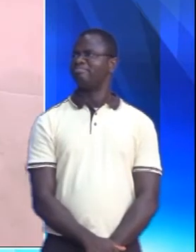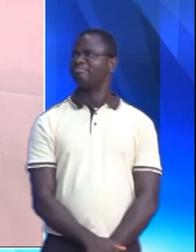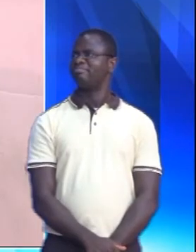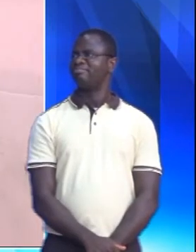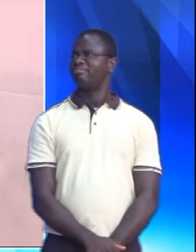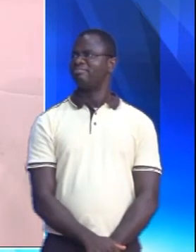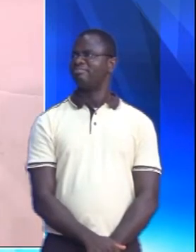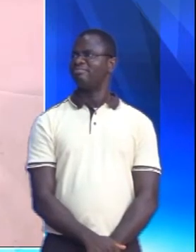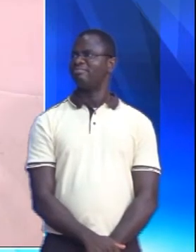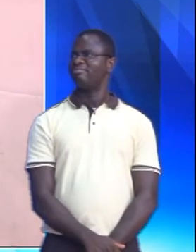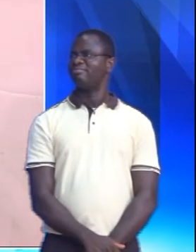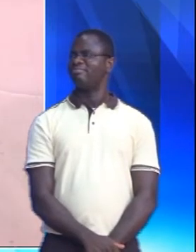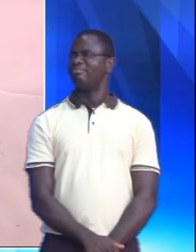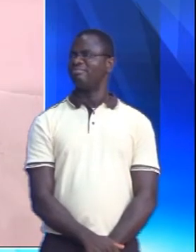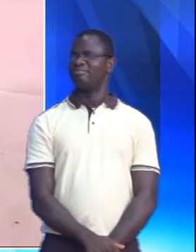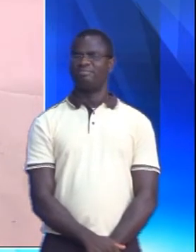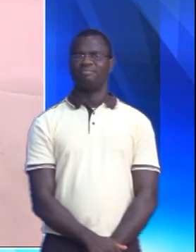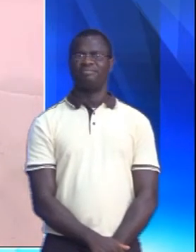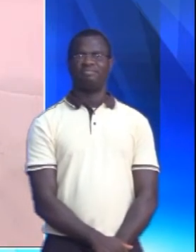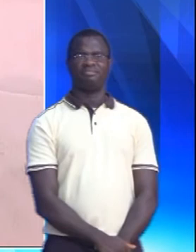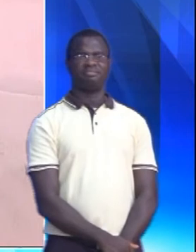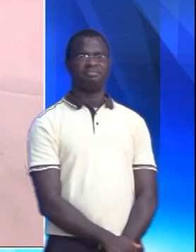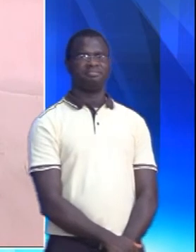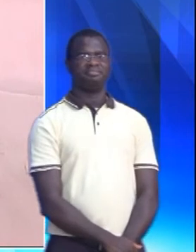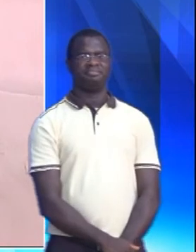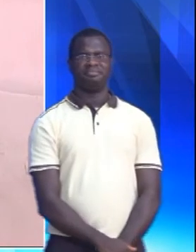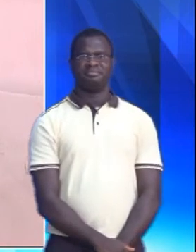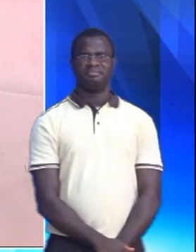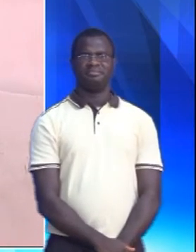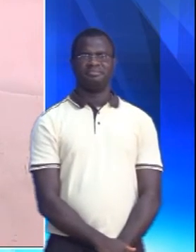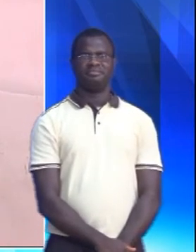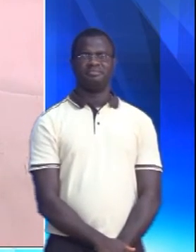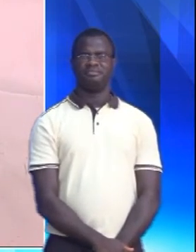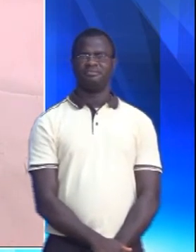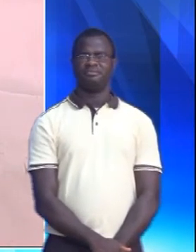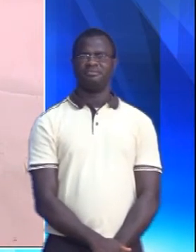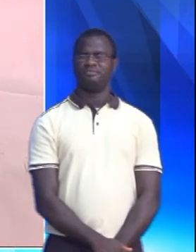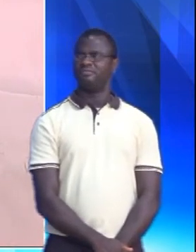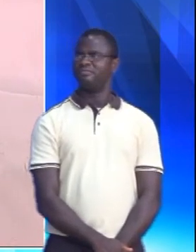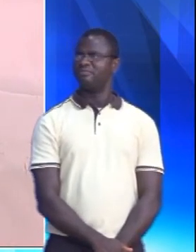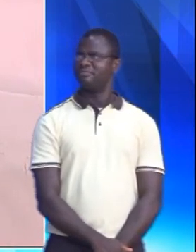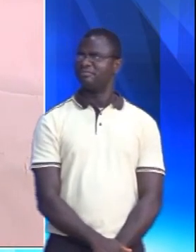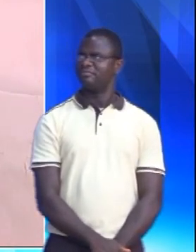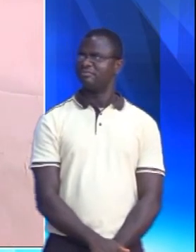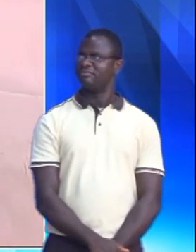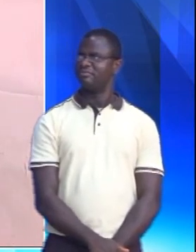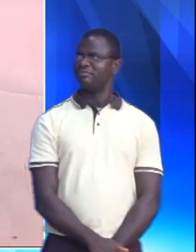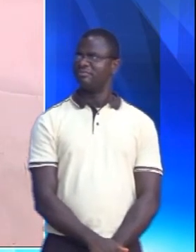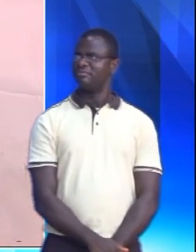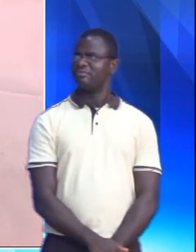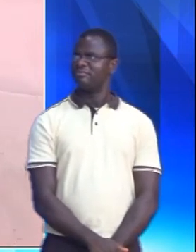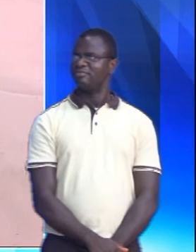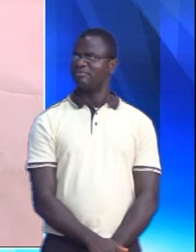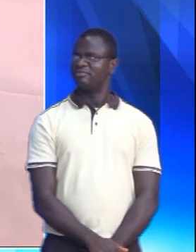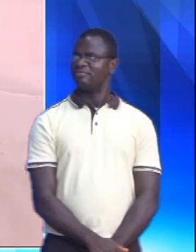At the end of the day, you send your answers to my WhatsApp account